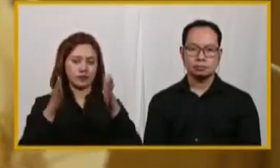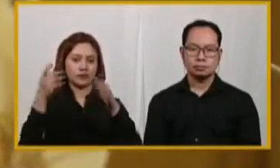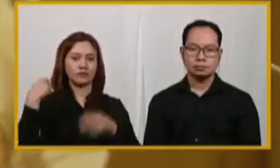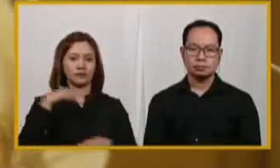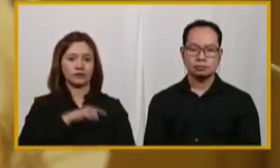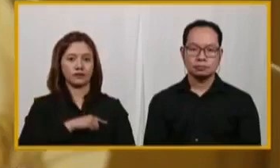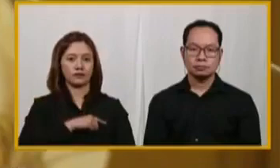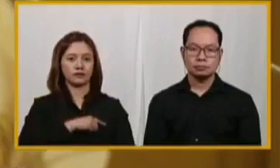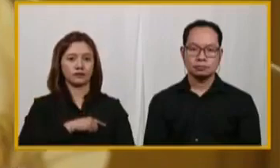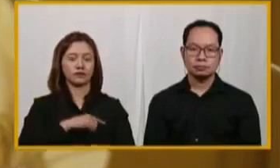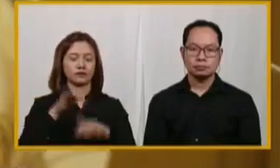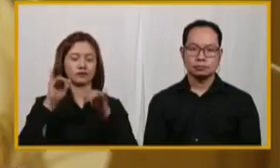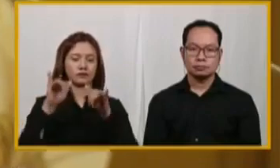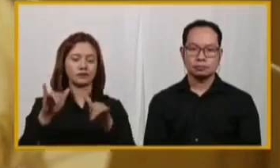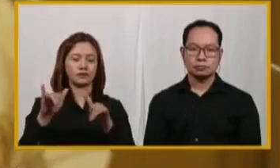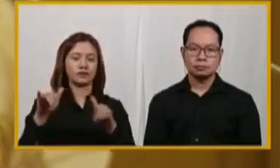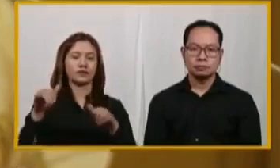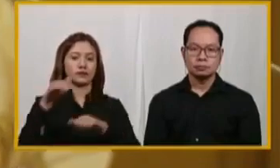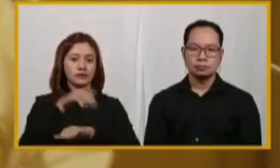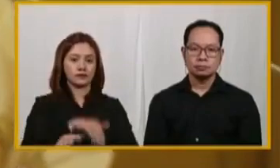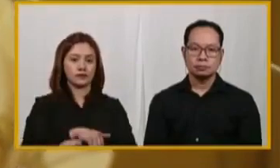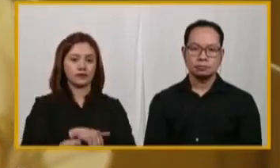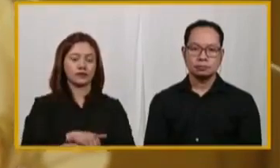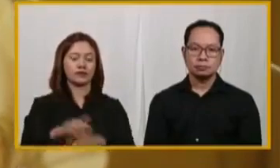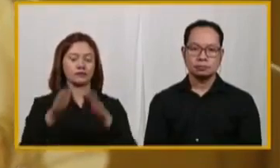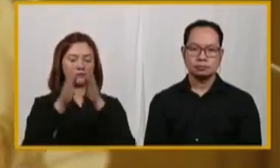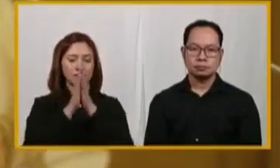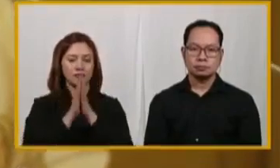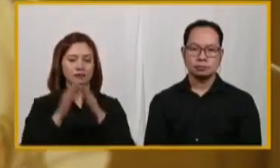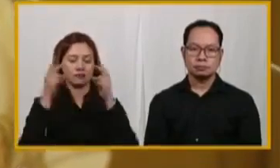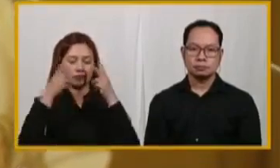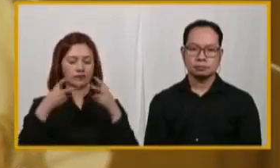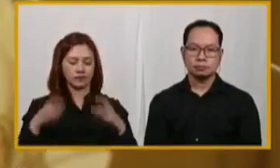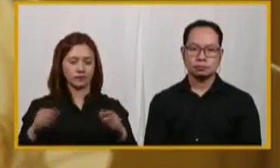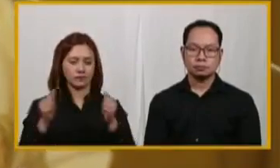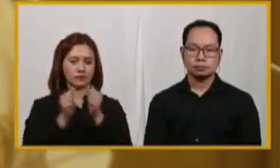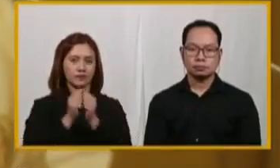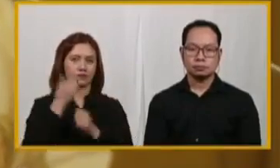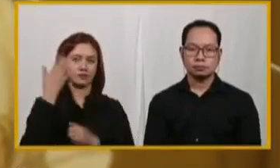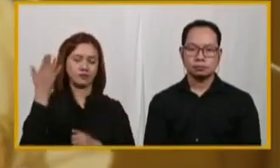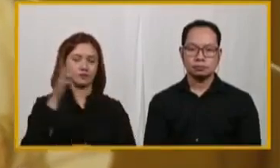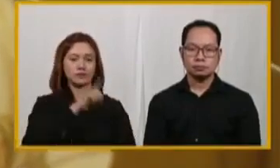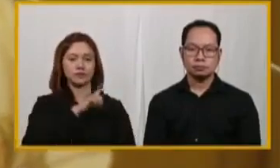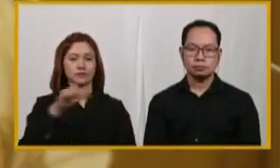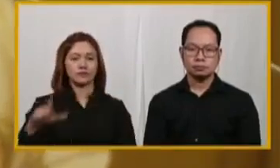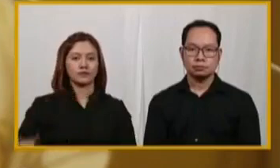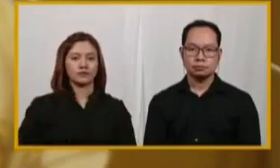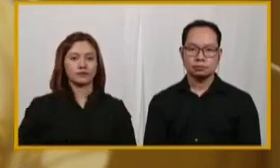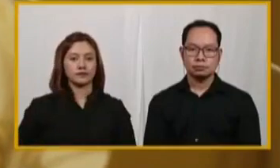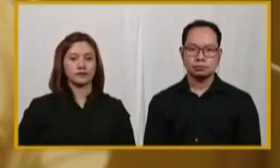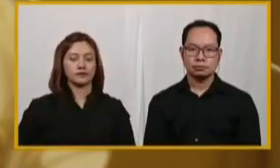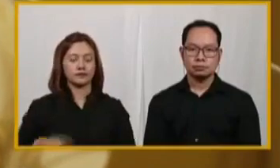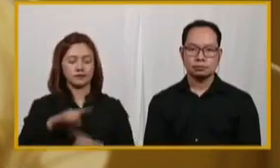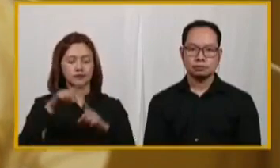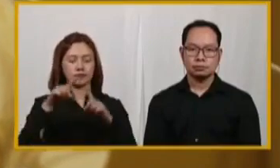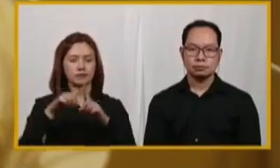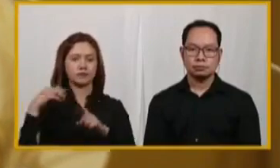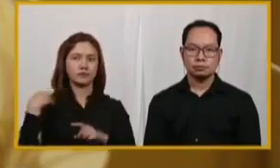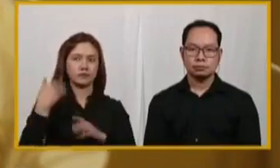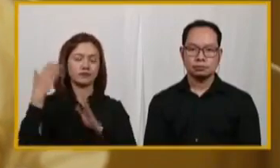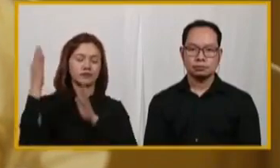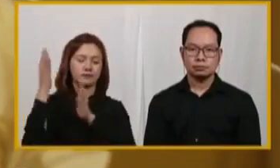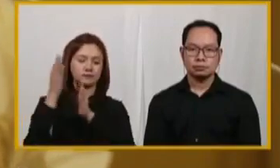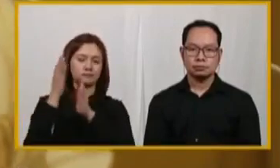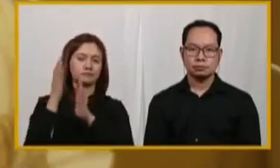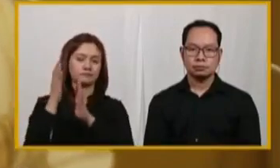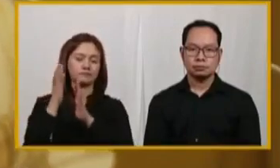night in prayer and meditation with you. Lord, when we face the crosses of